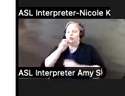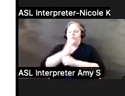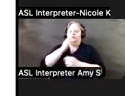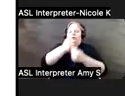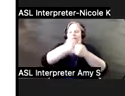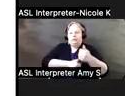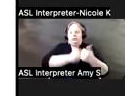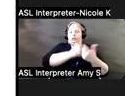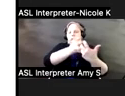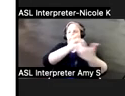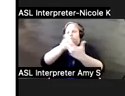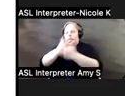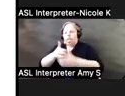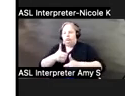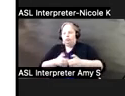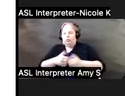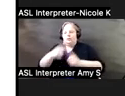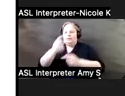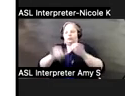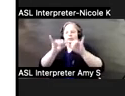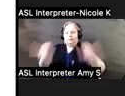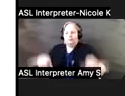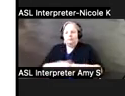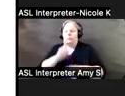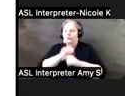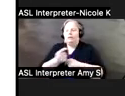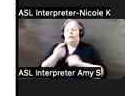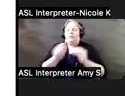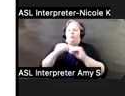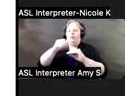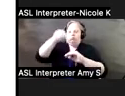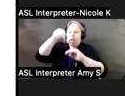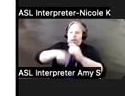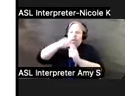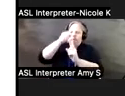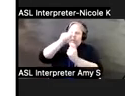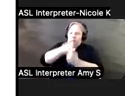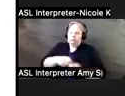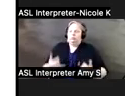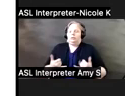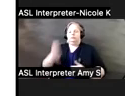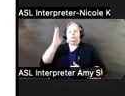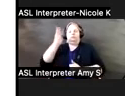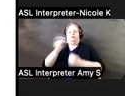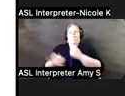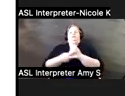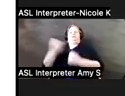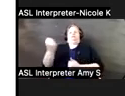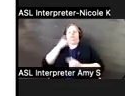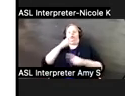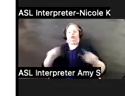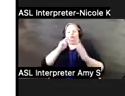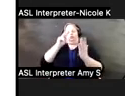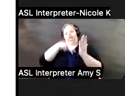adaptive controller and for each console. But that's a little bit too much in depth to go through this presentation. So I kind of save that for everyone's reference at the